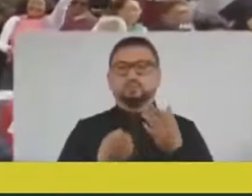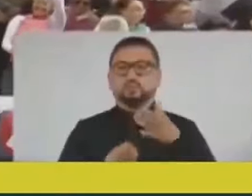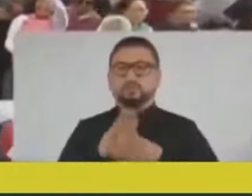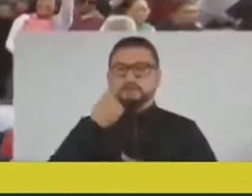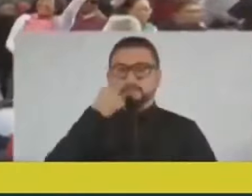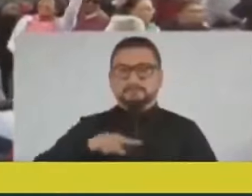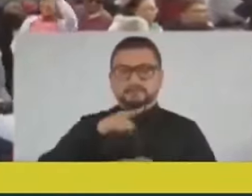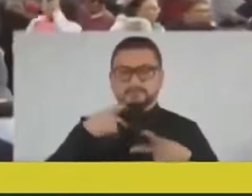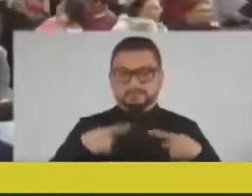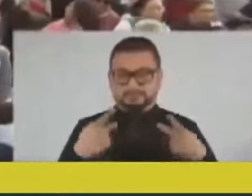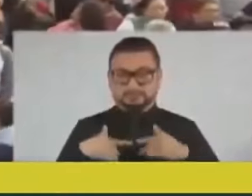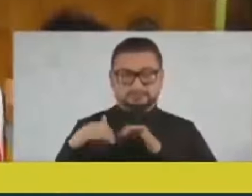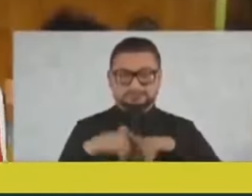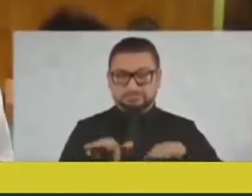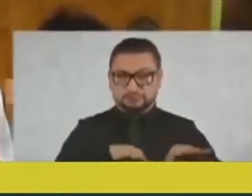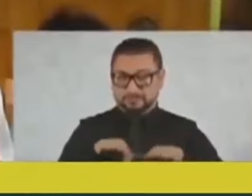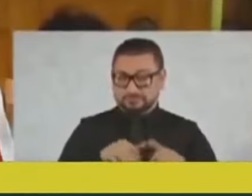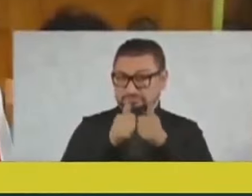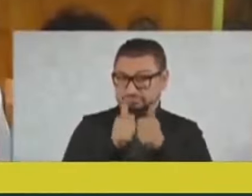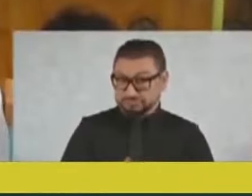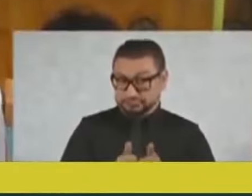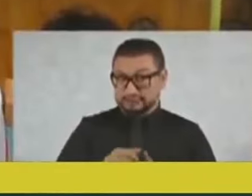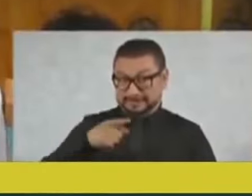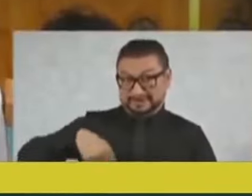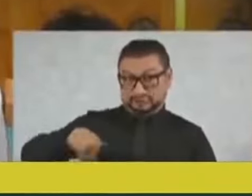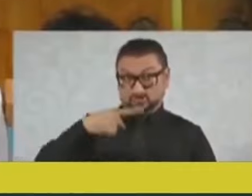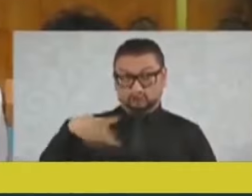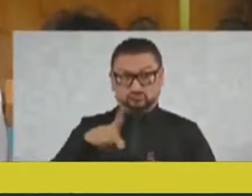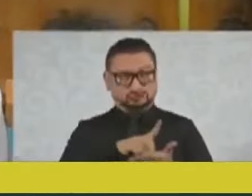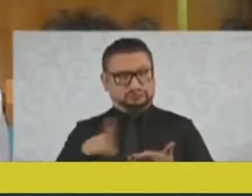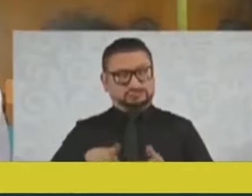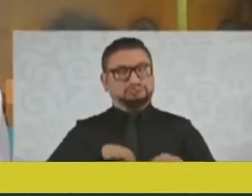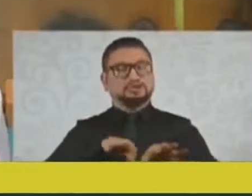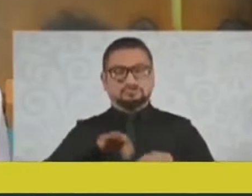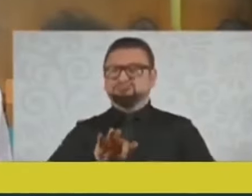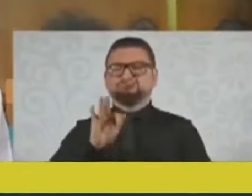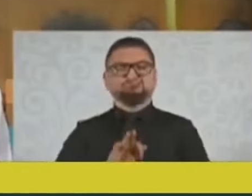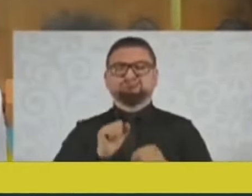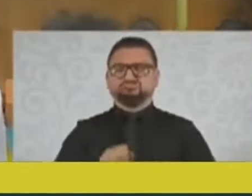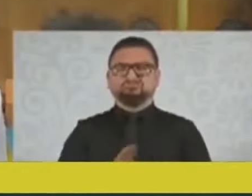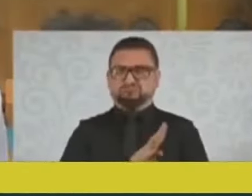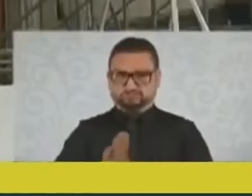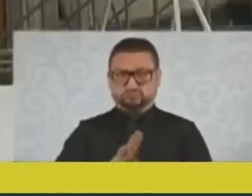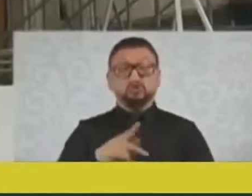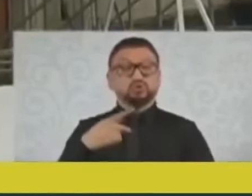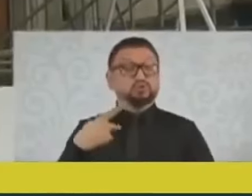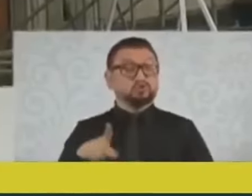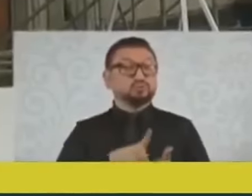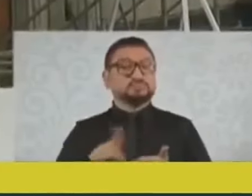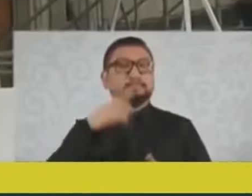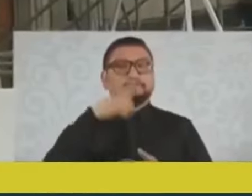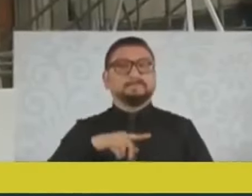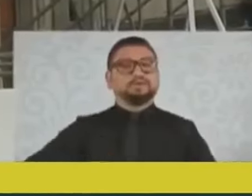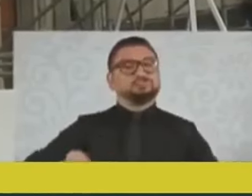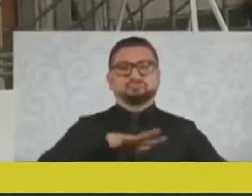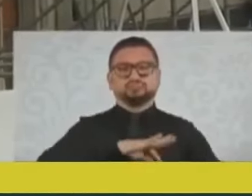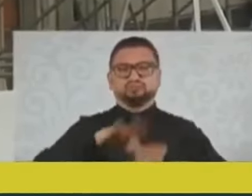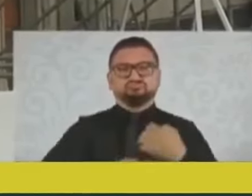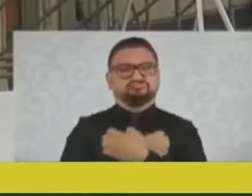system for hiring, promotion, and permanence to guarantee the rights